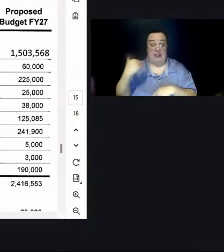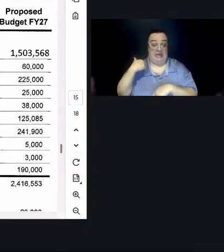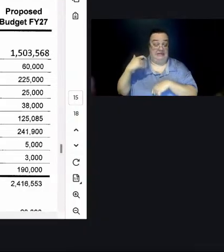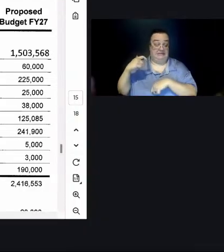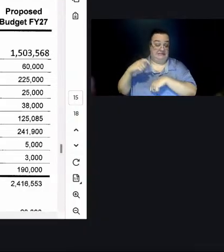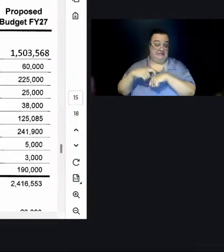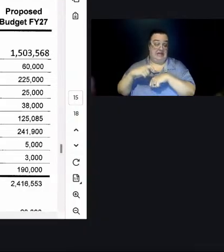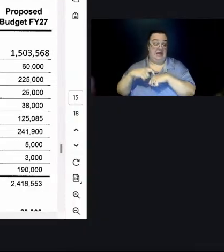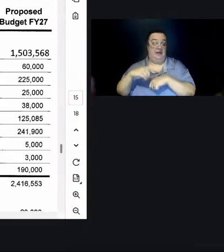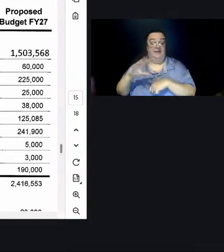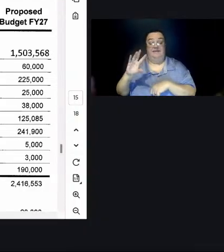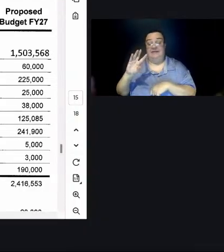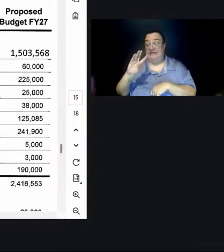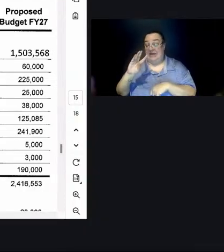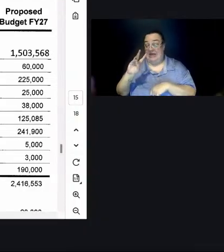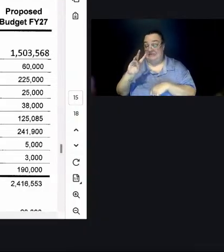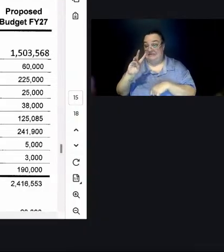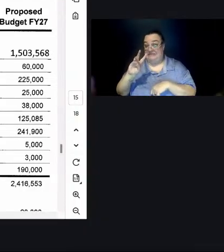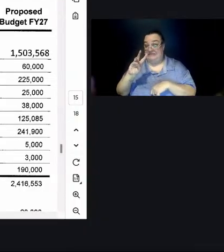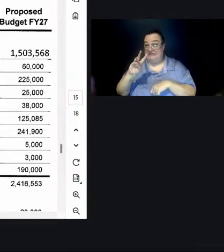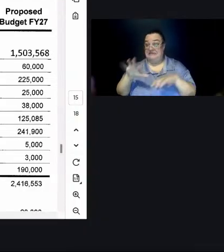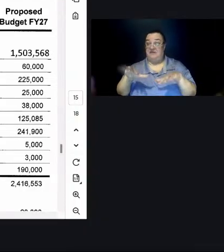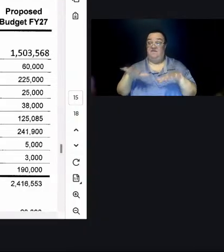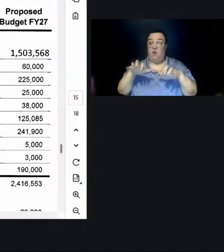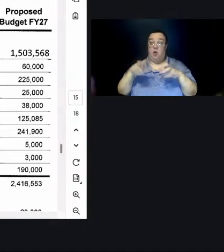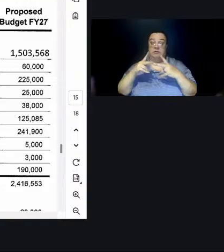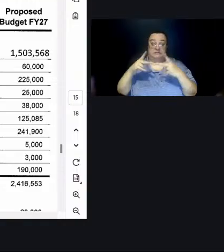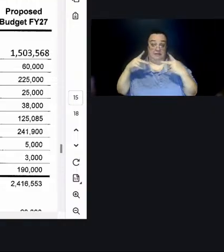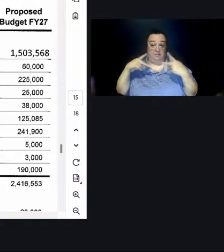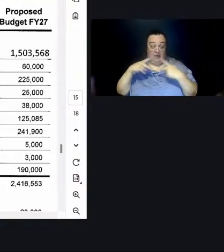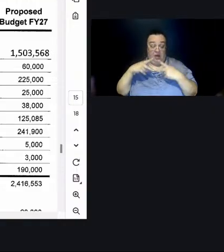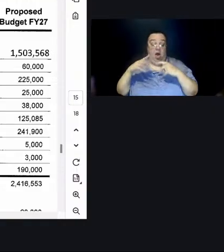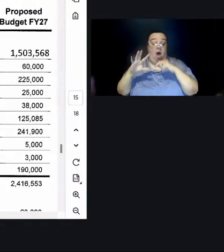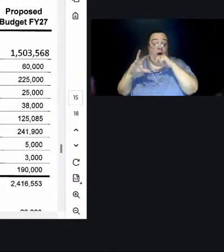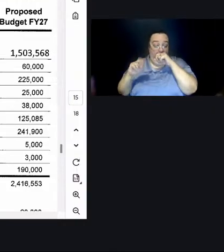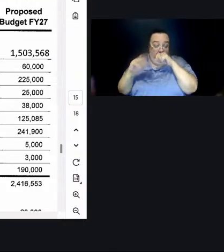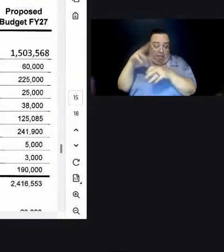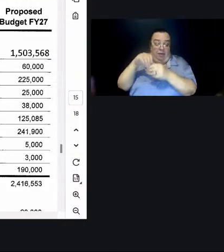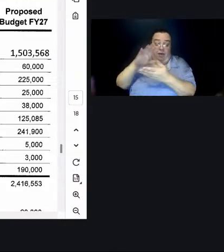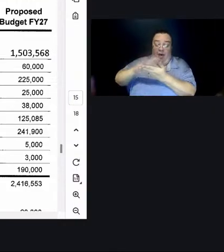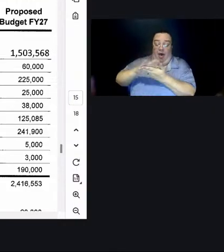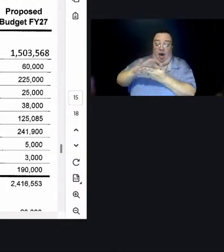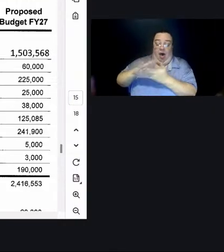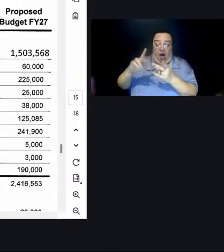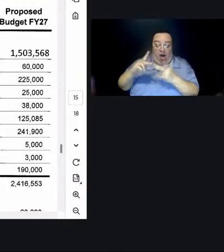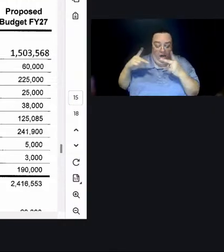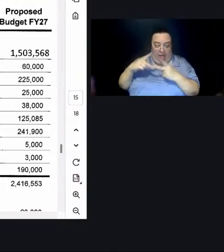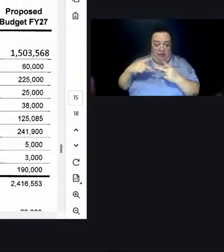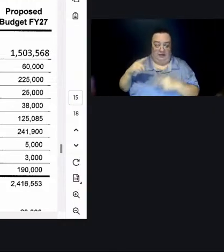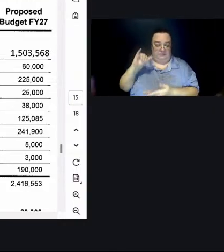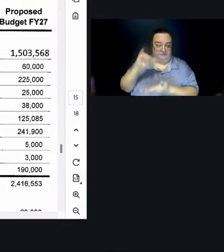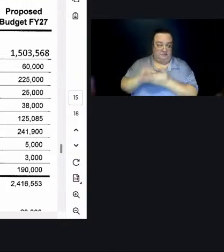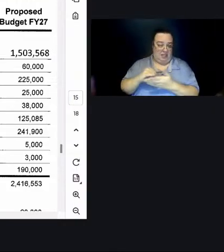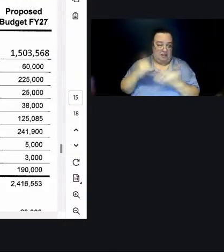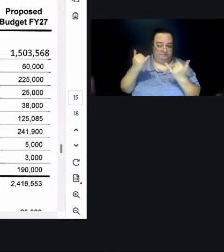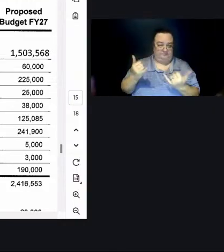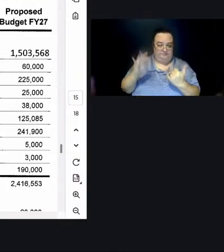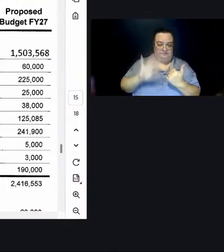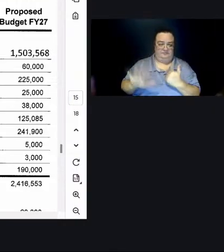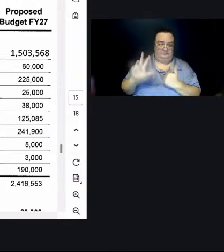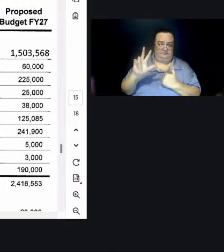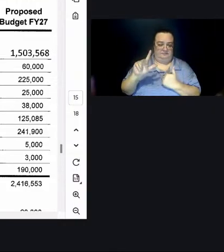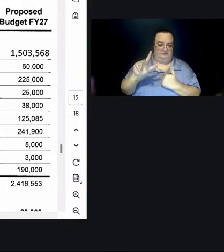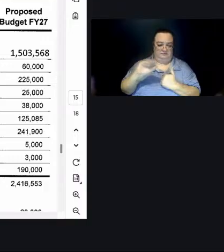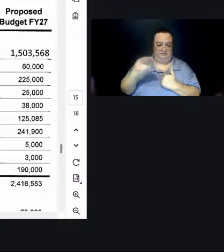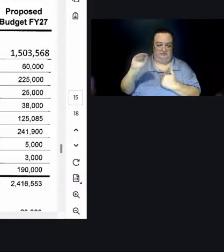6 frozen positions, and even including the custodial positions, we're currently at about 23%